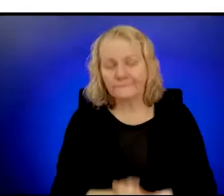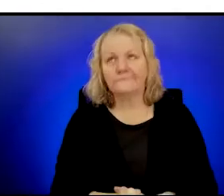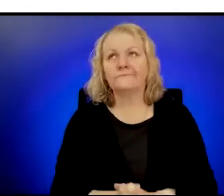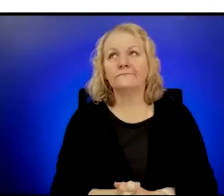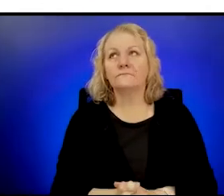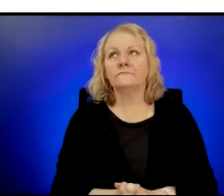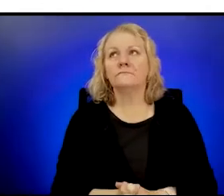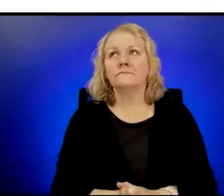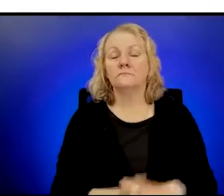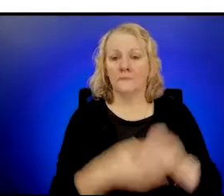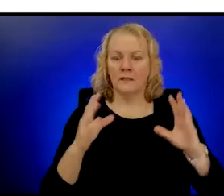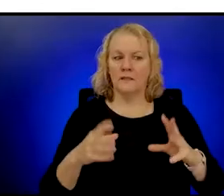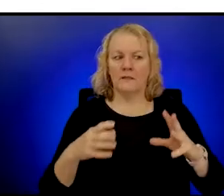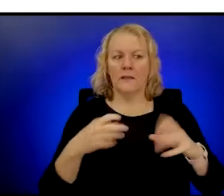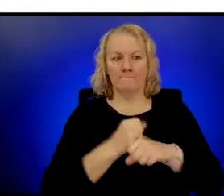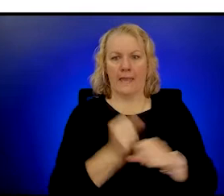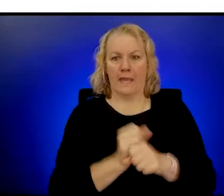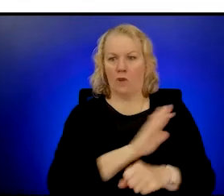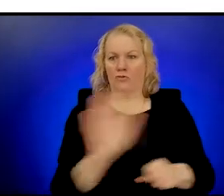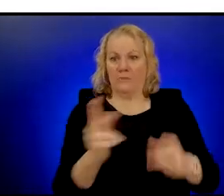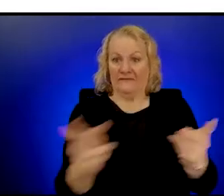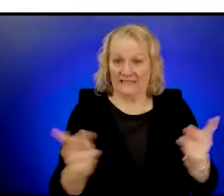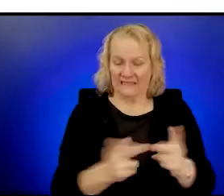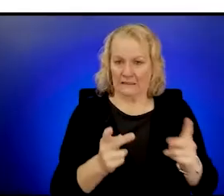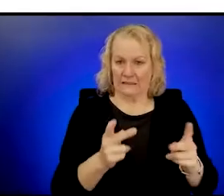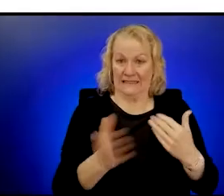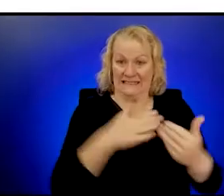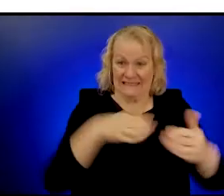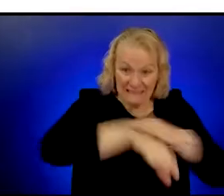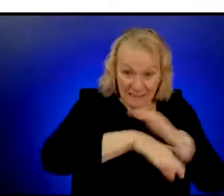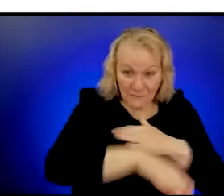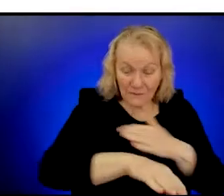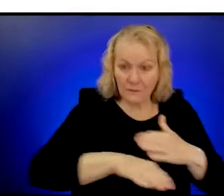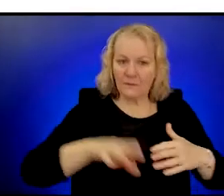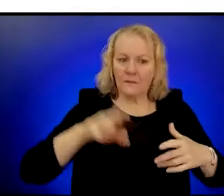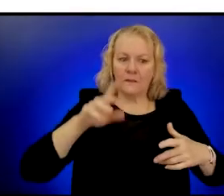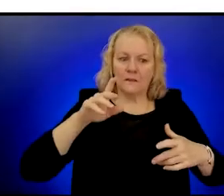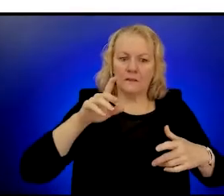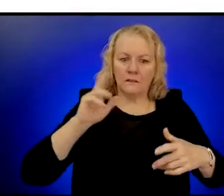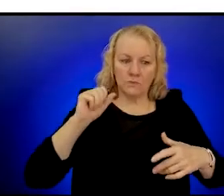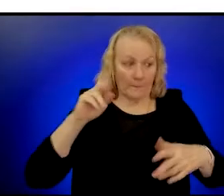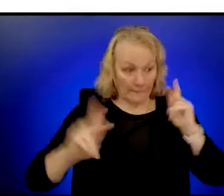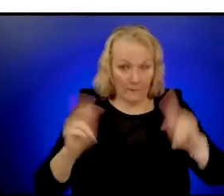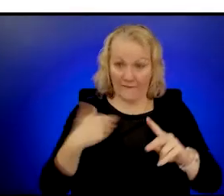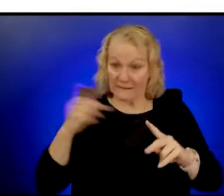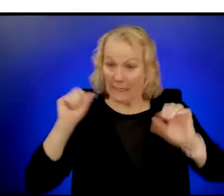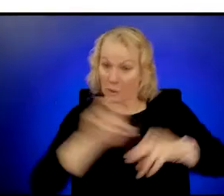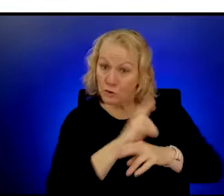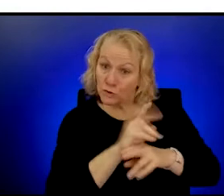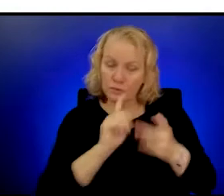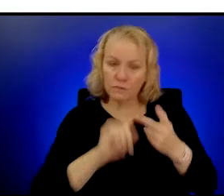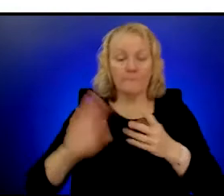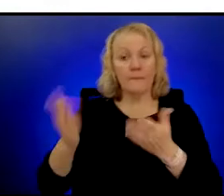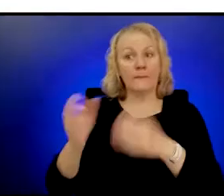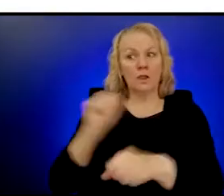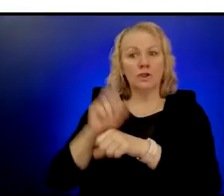Making existing facilities readily accessible to and usable by persons with disabilities, restructuring jobs to